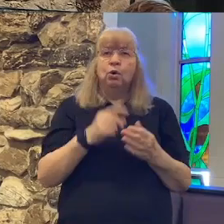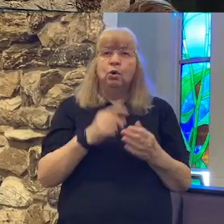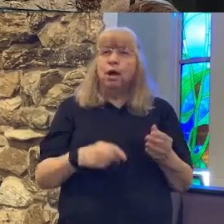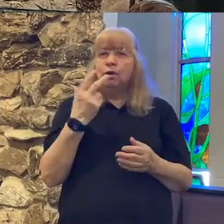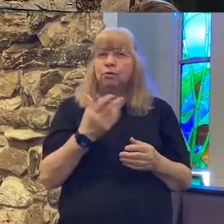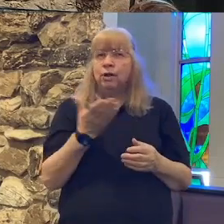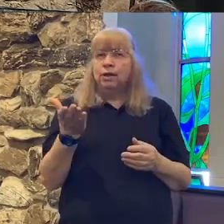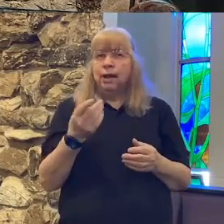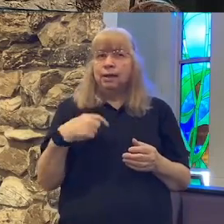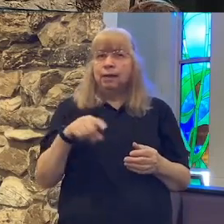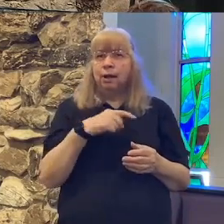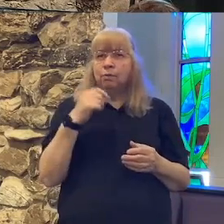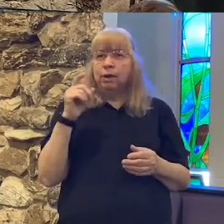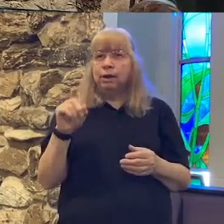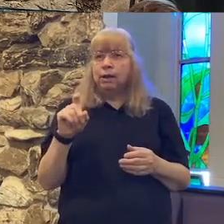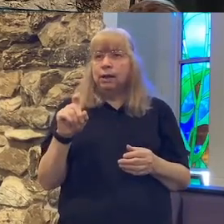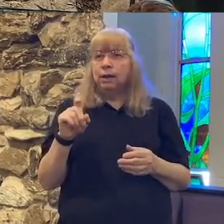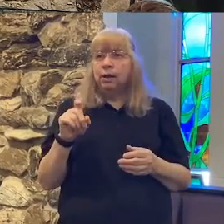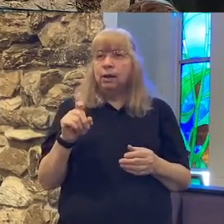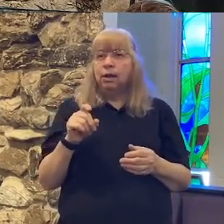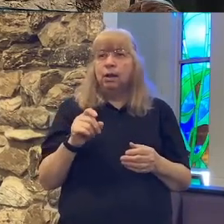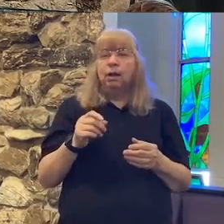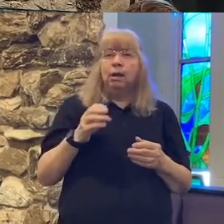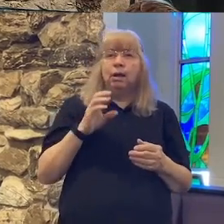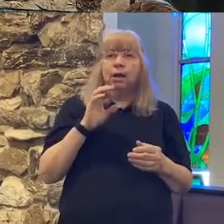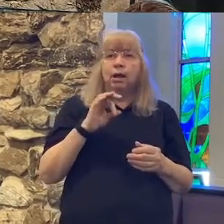need? Fuel,